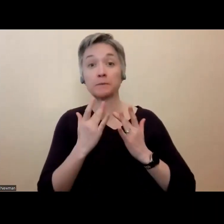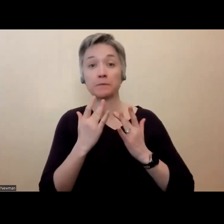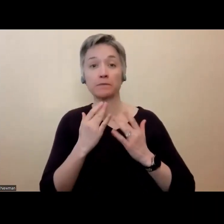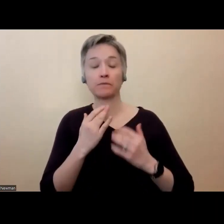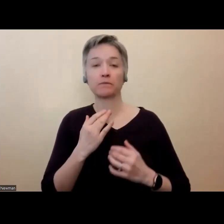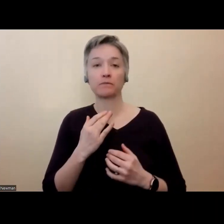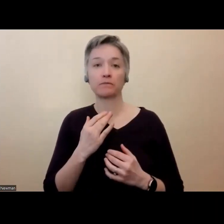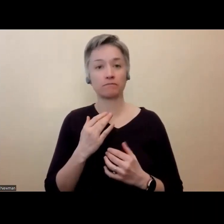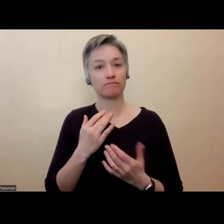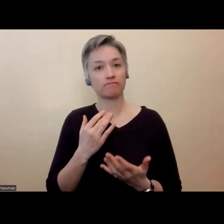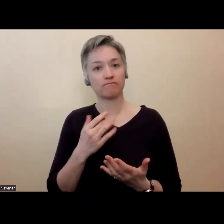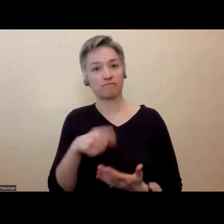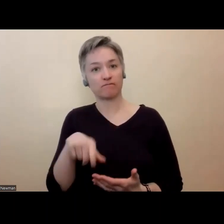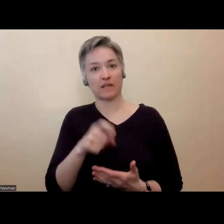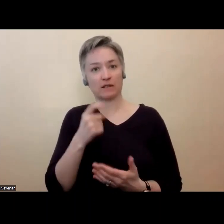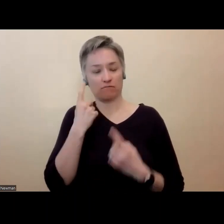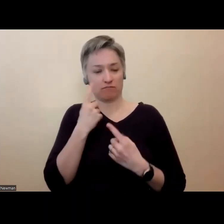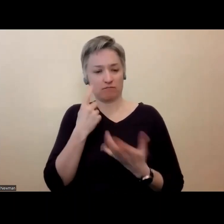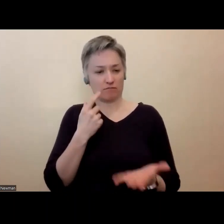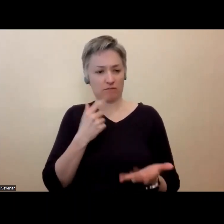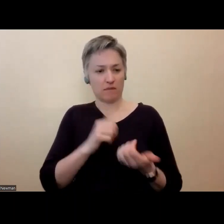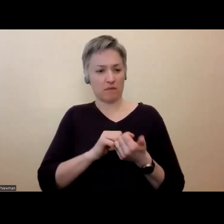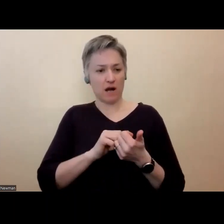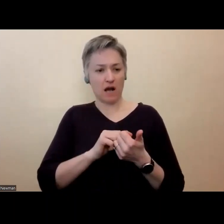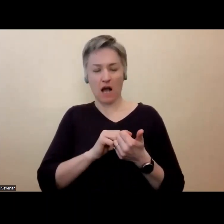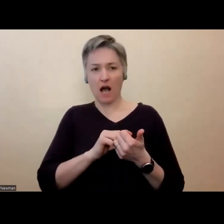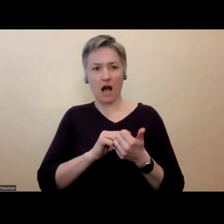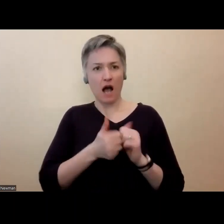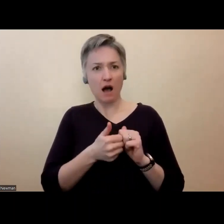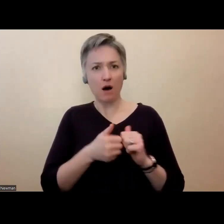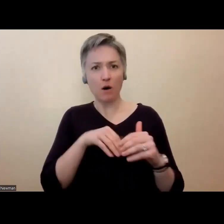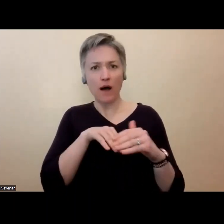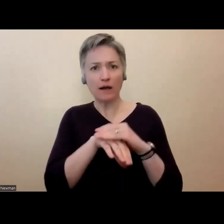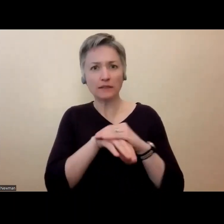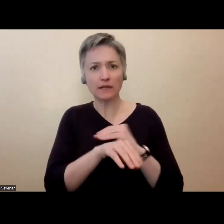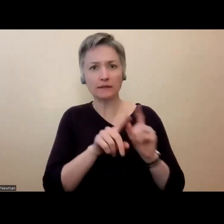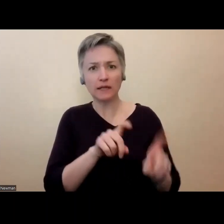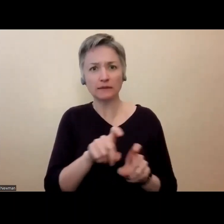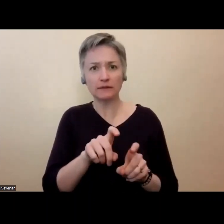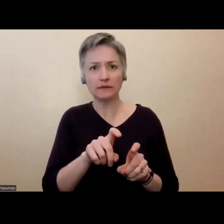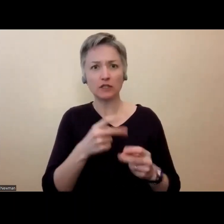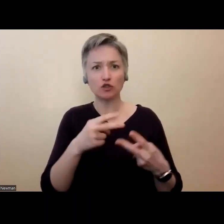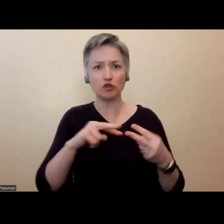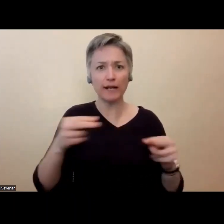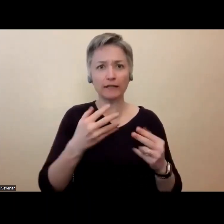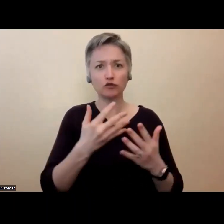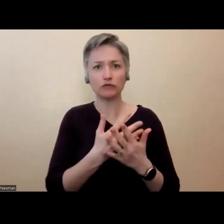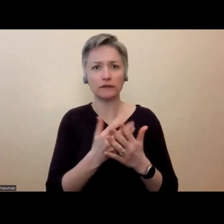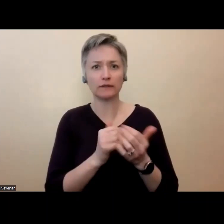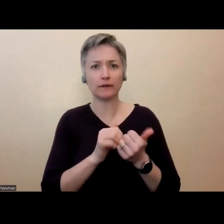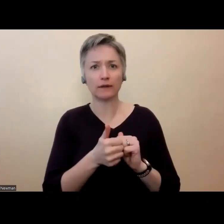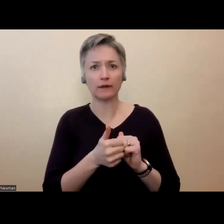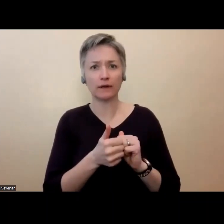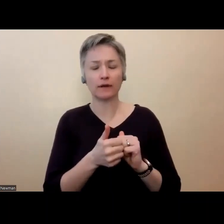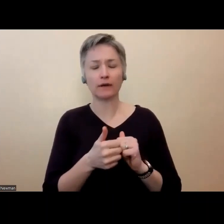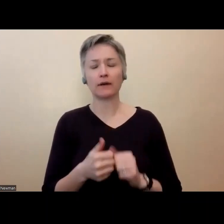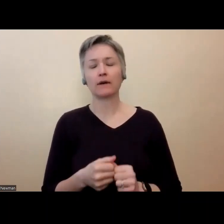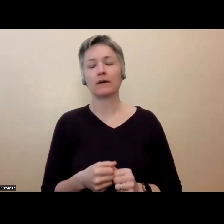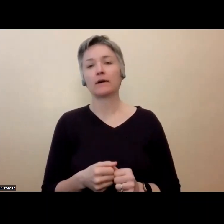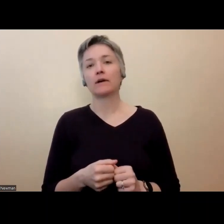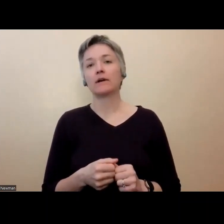about, well, how would they get to get genetic screenings? Remember, likely, at least for certain